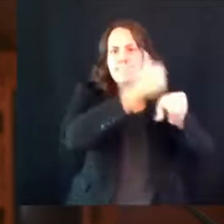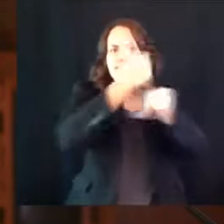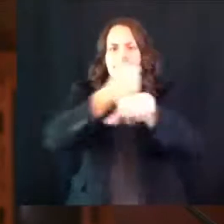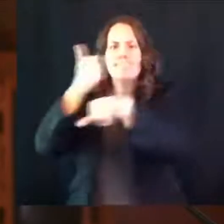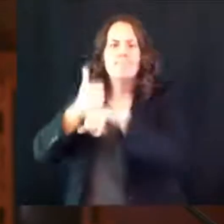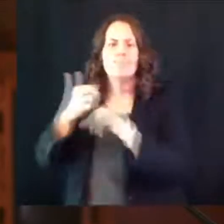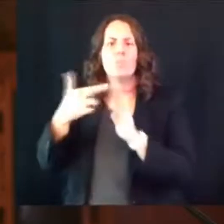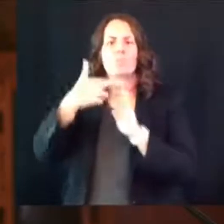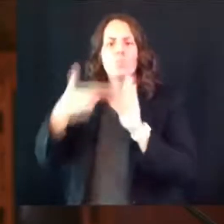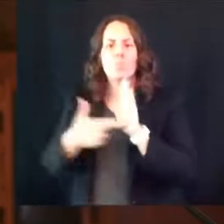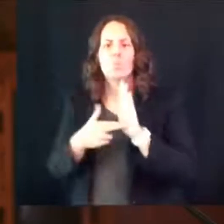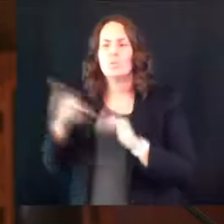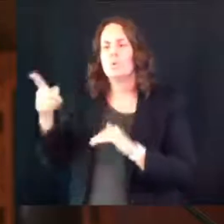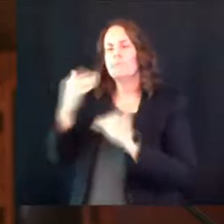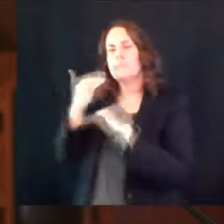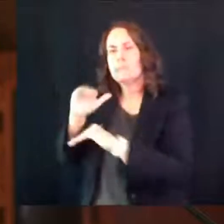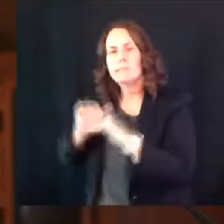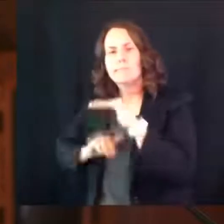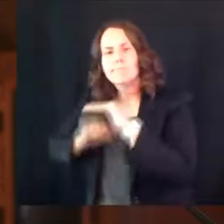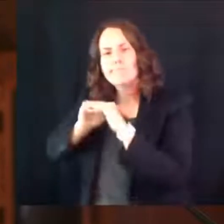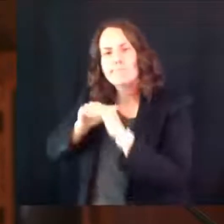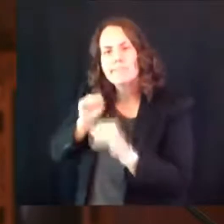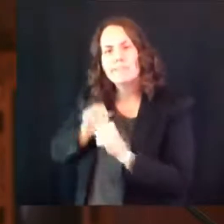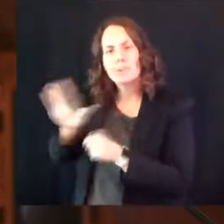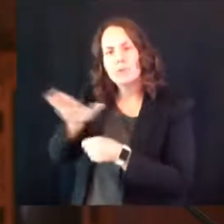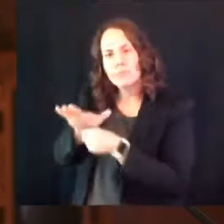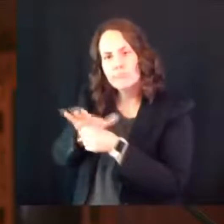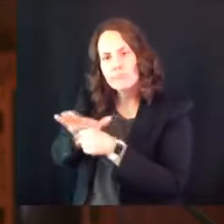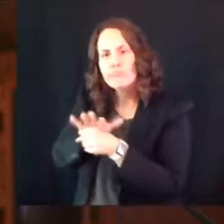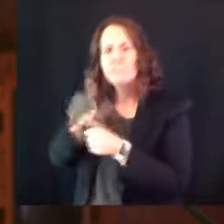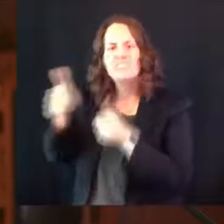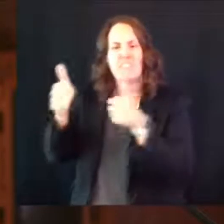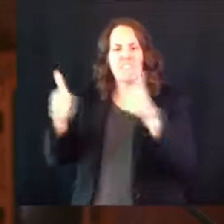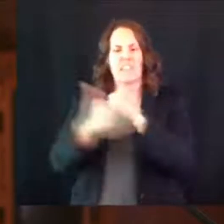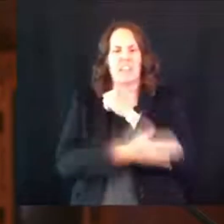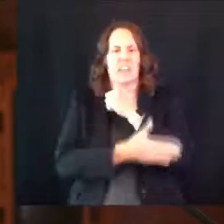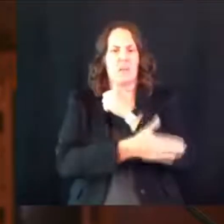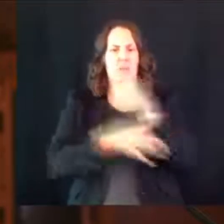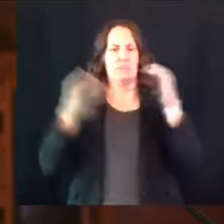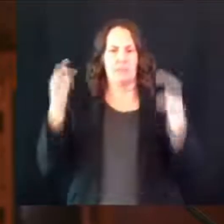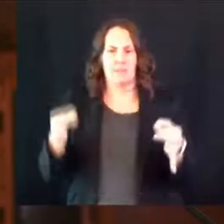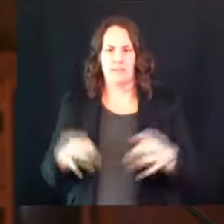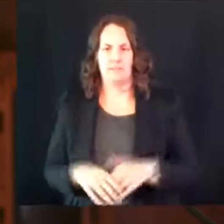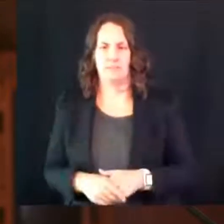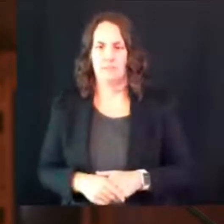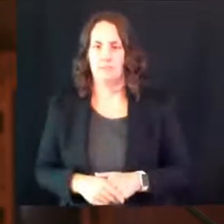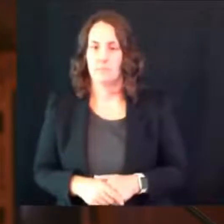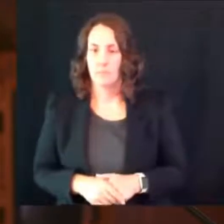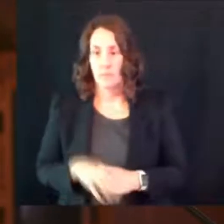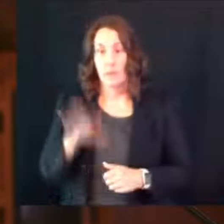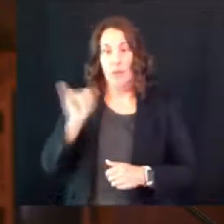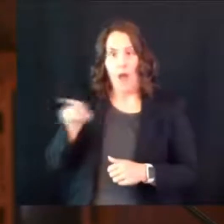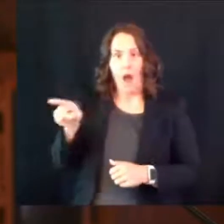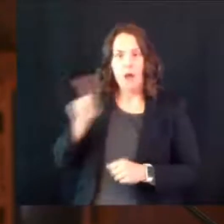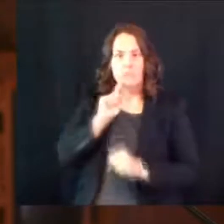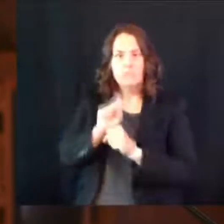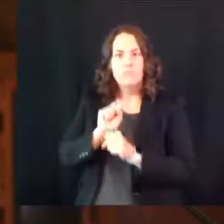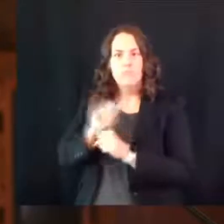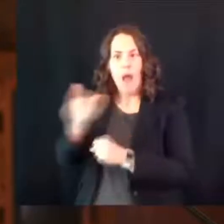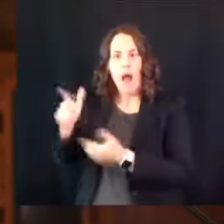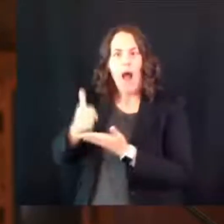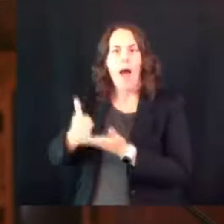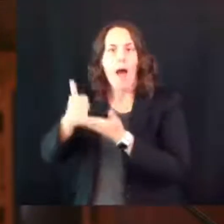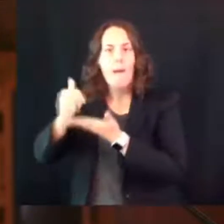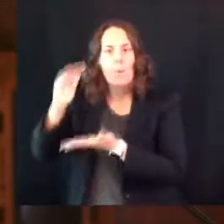those strategies made a difference. They helped reduce the increase in cases that they were seeing. And then in